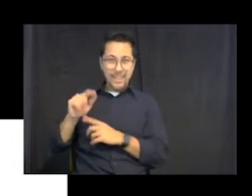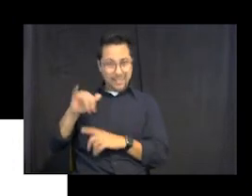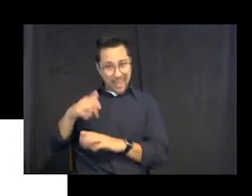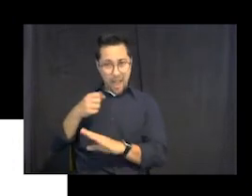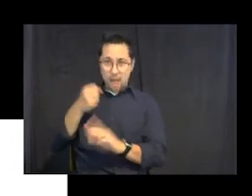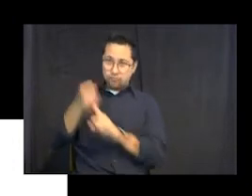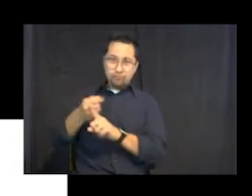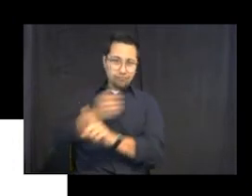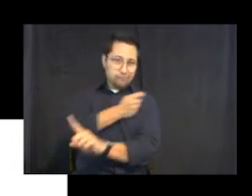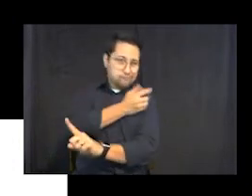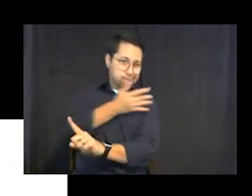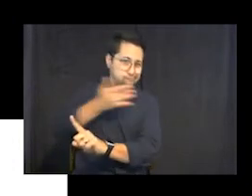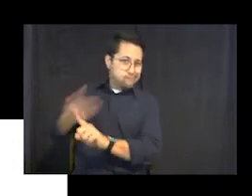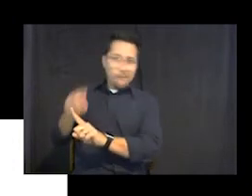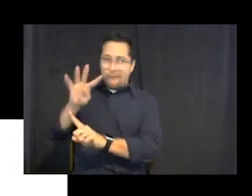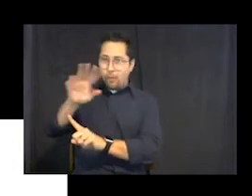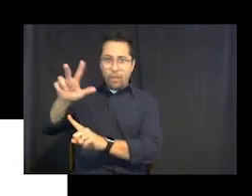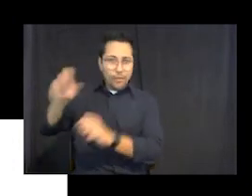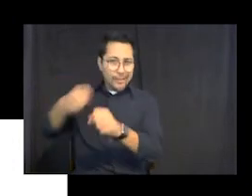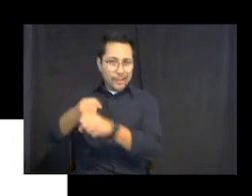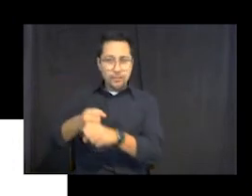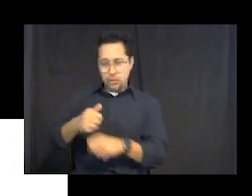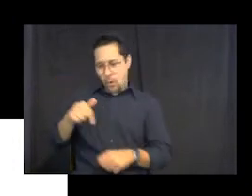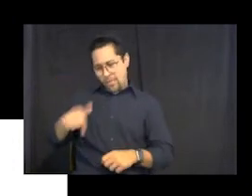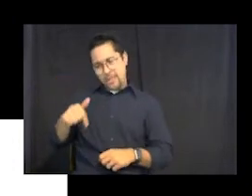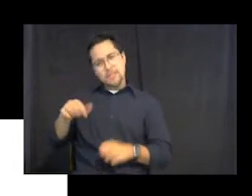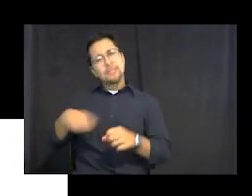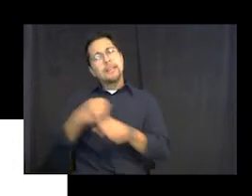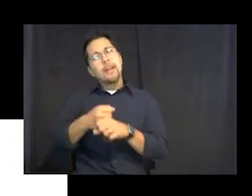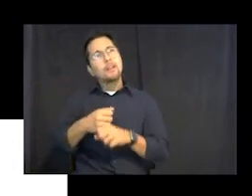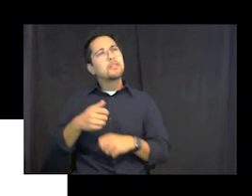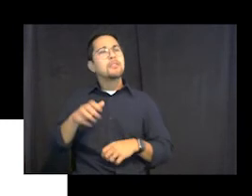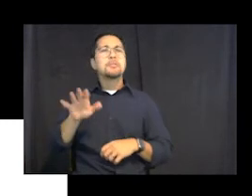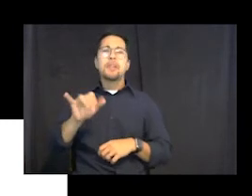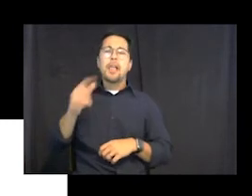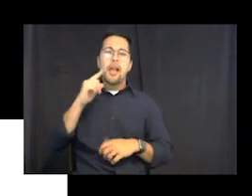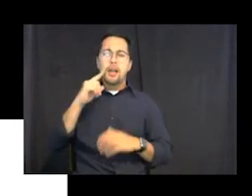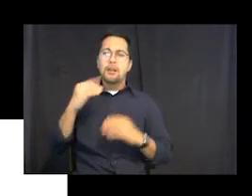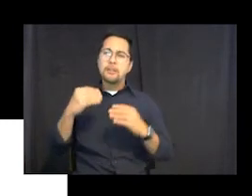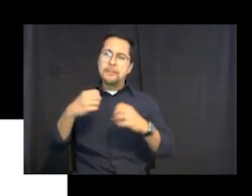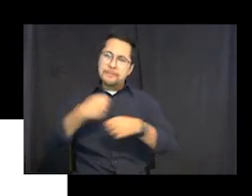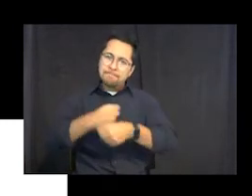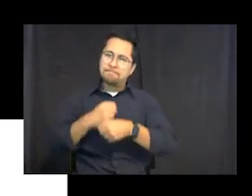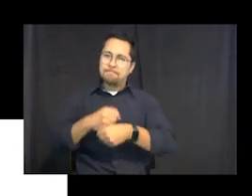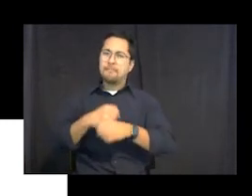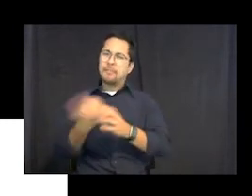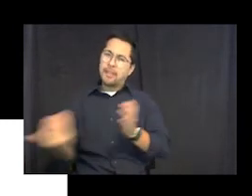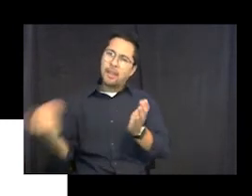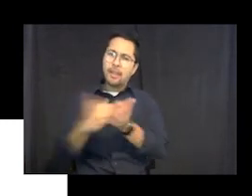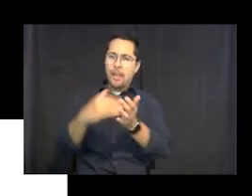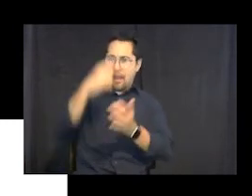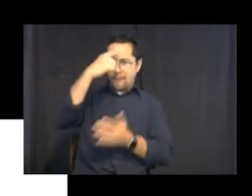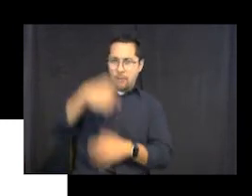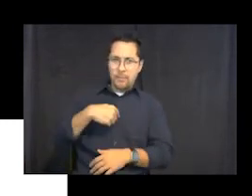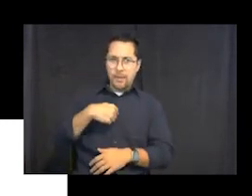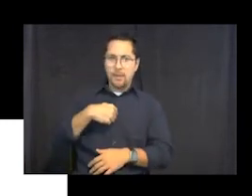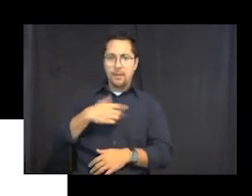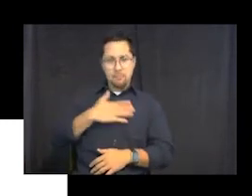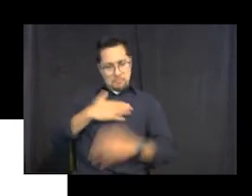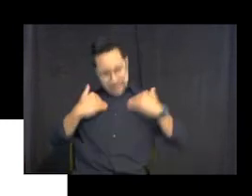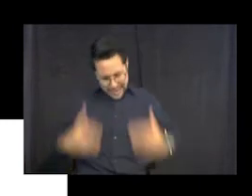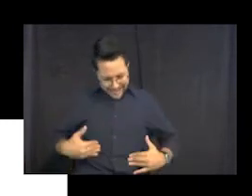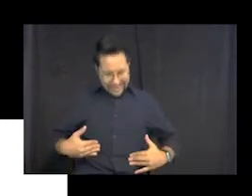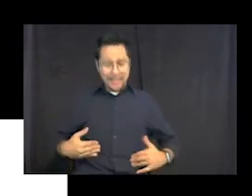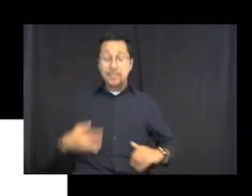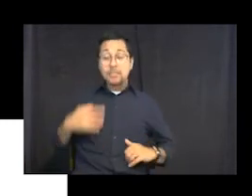has been kind of a year of rebuilding for me. And as much as the